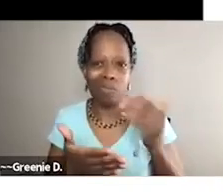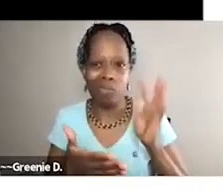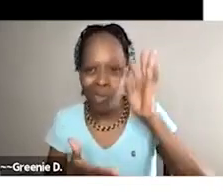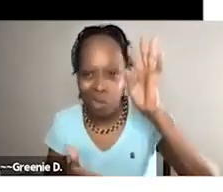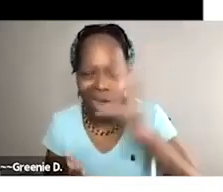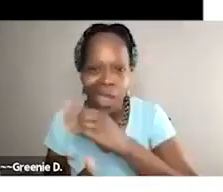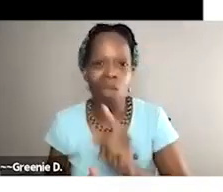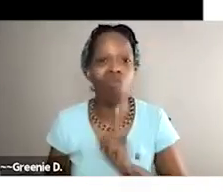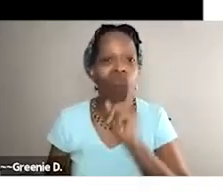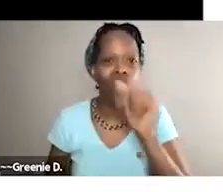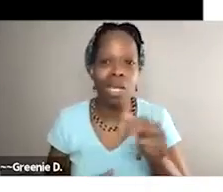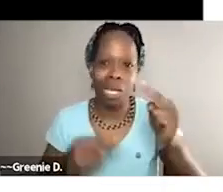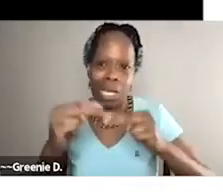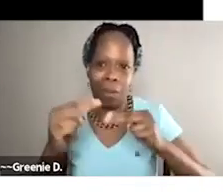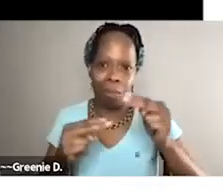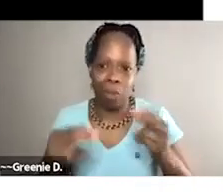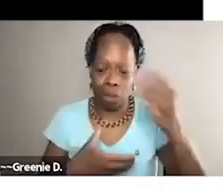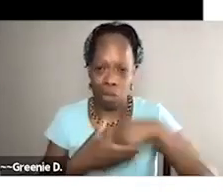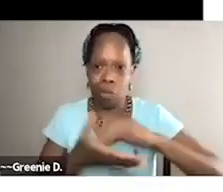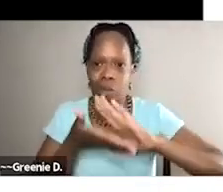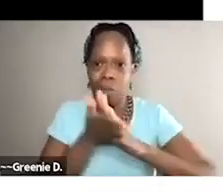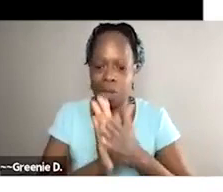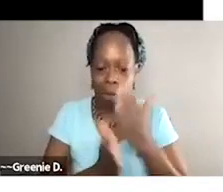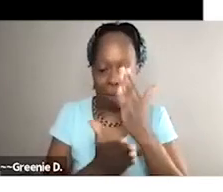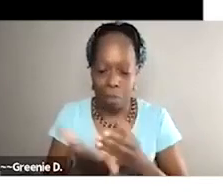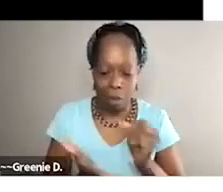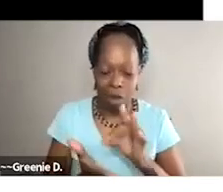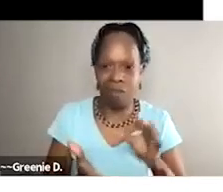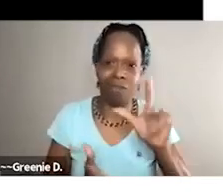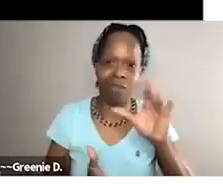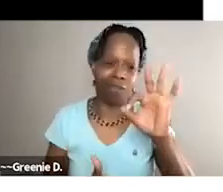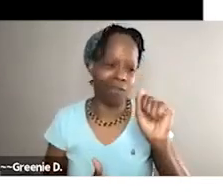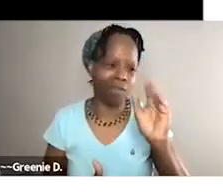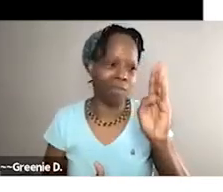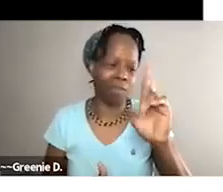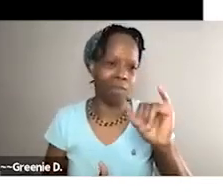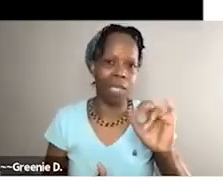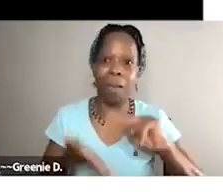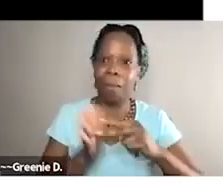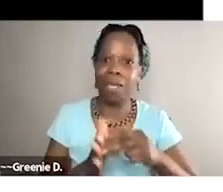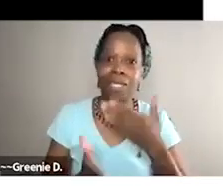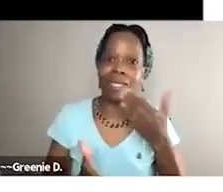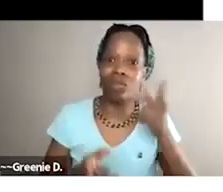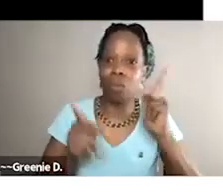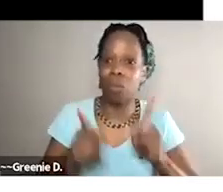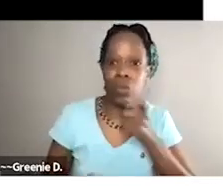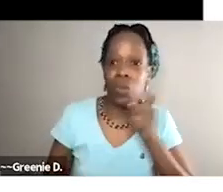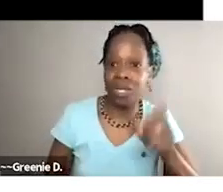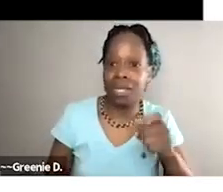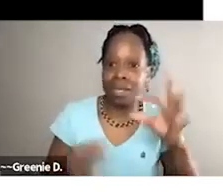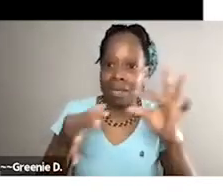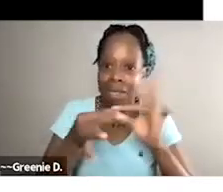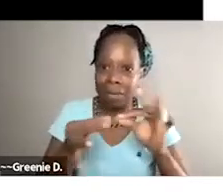fabric. Easy for someone who needs captioning to just switch on captioning. Easy for someone who needs a screen reader to just switch it